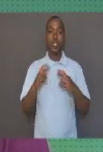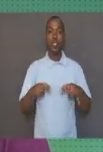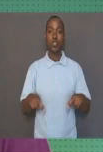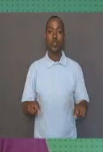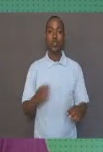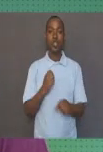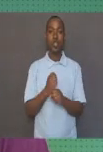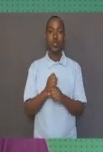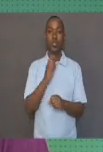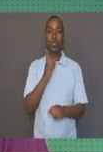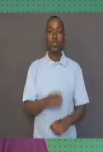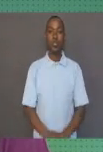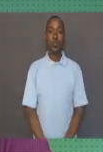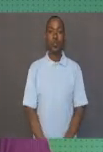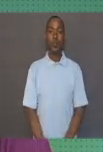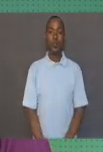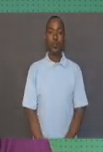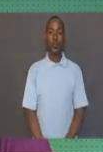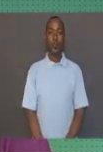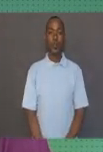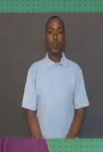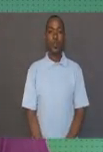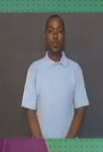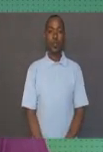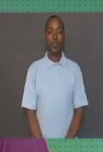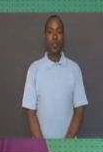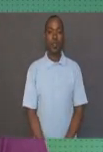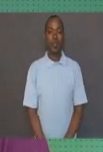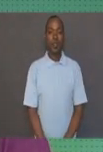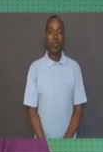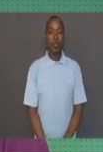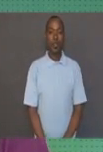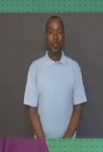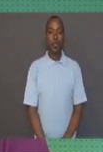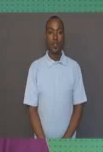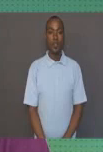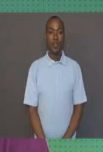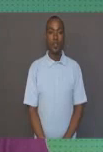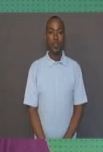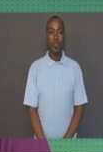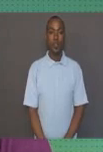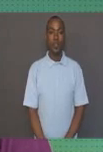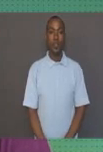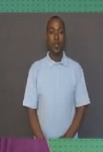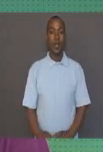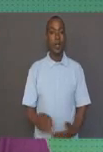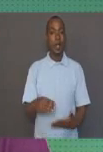This is going to be a two-part lesson. We will learn about